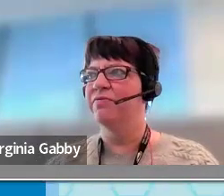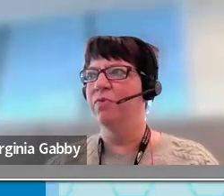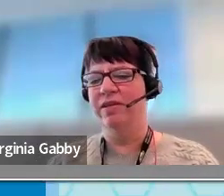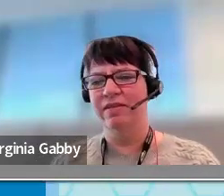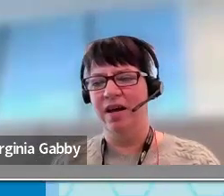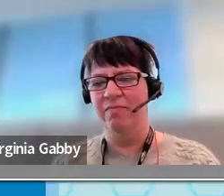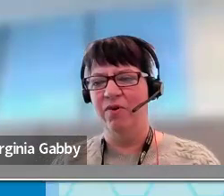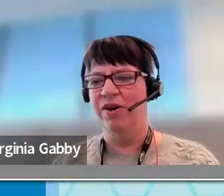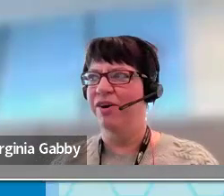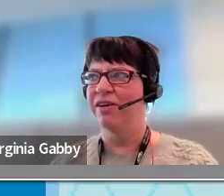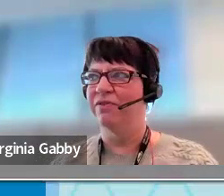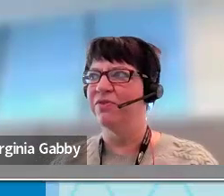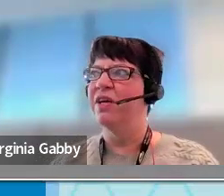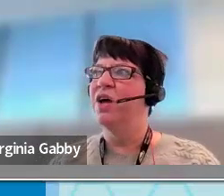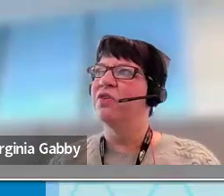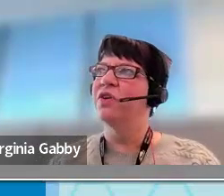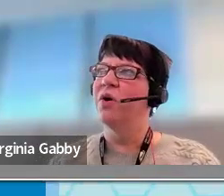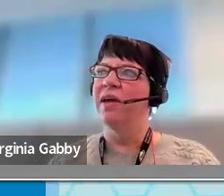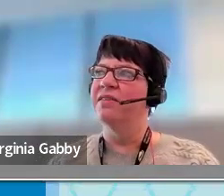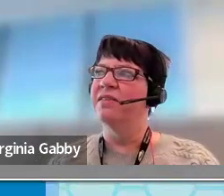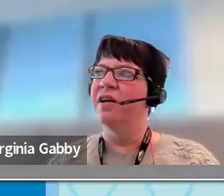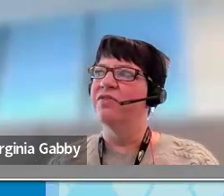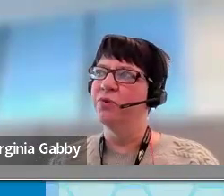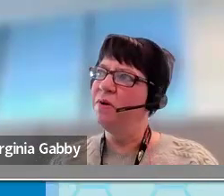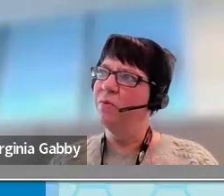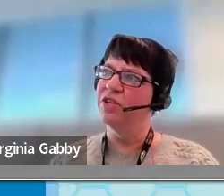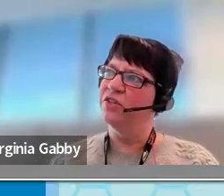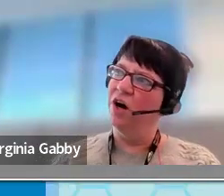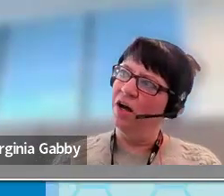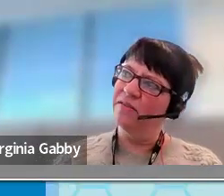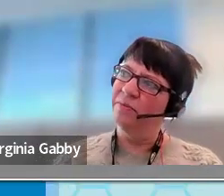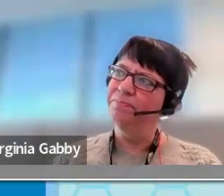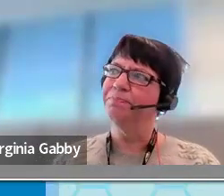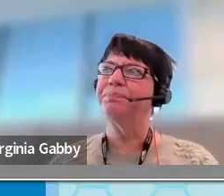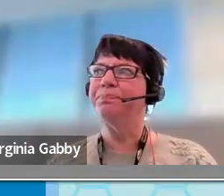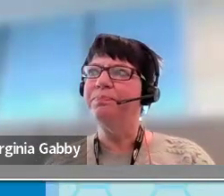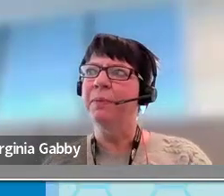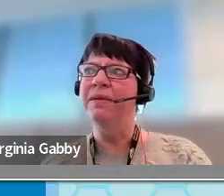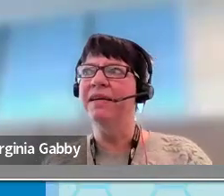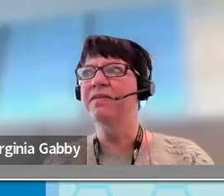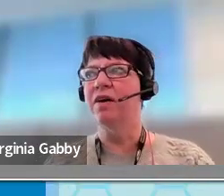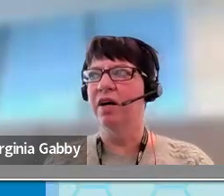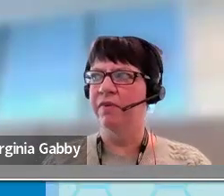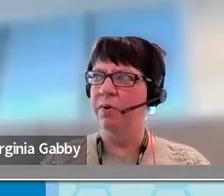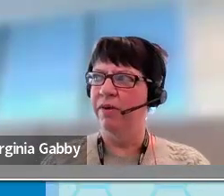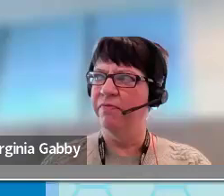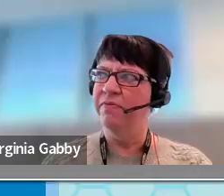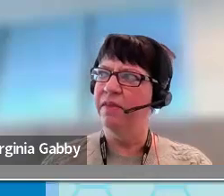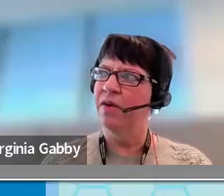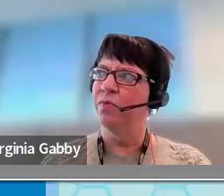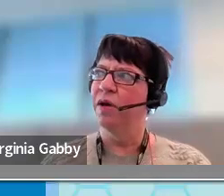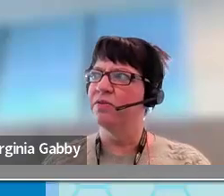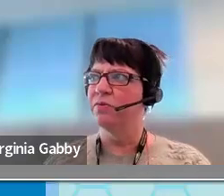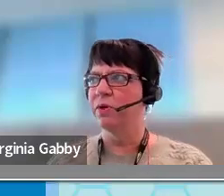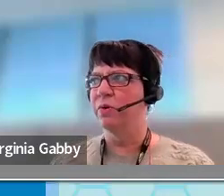an active voice for our caregivers. So it is on Zoom, which is awesome. Begins on February